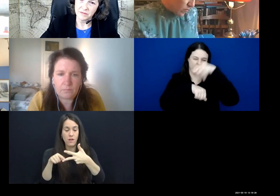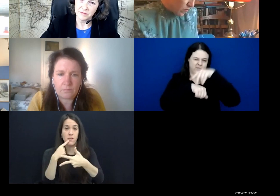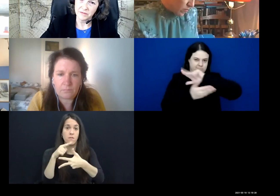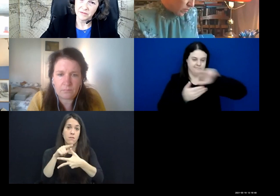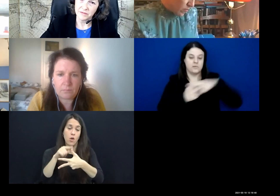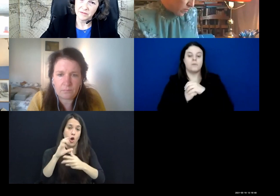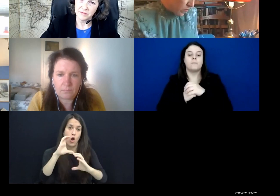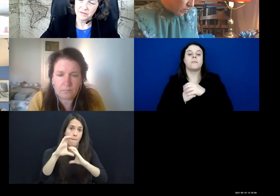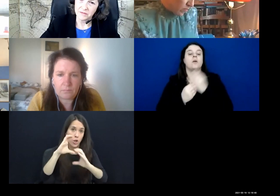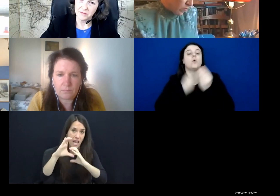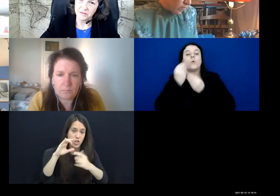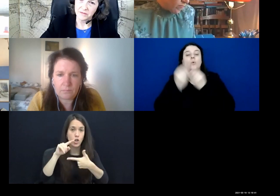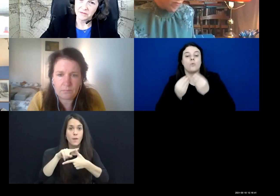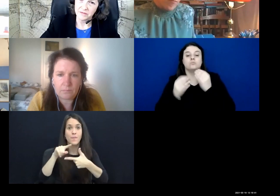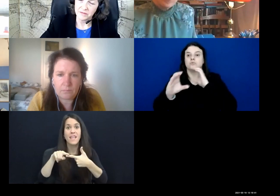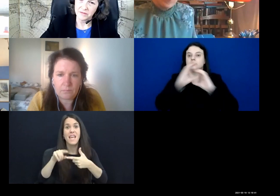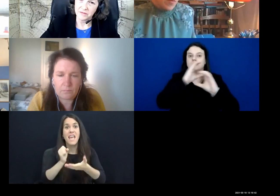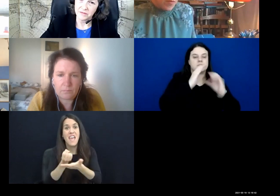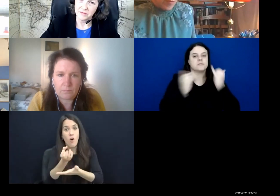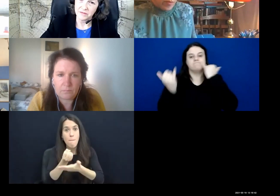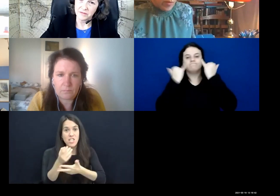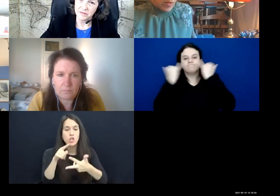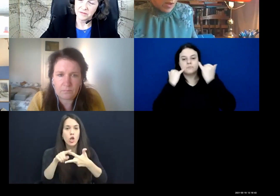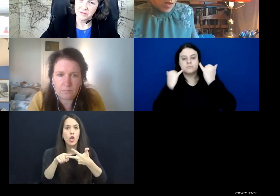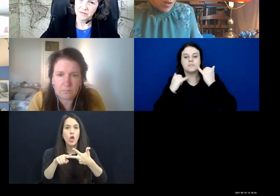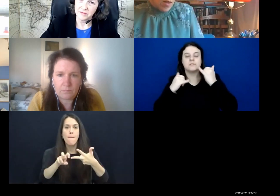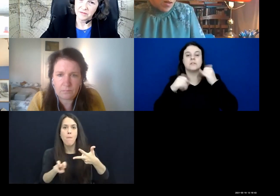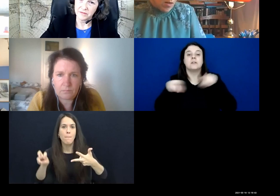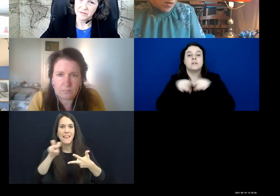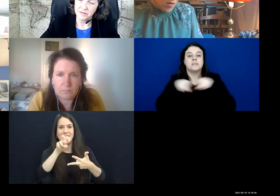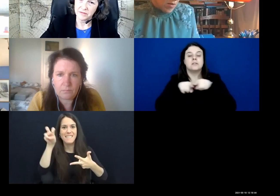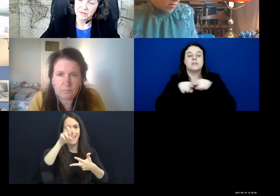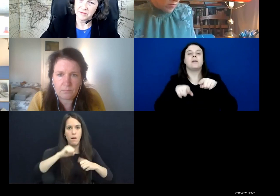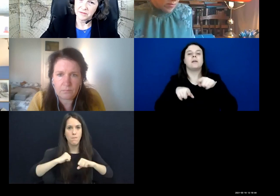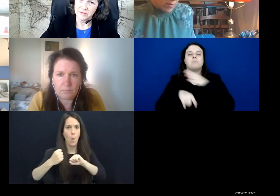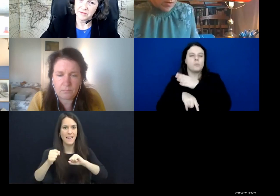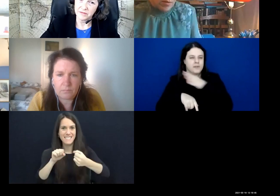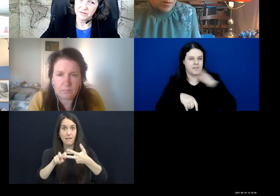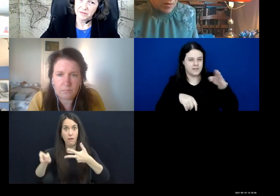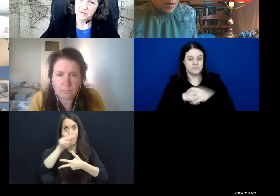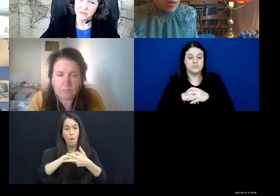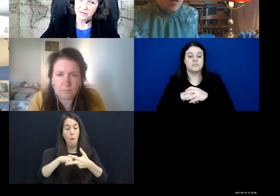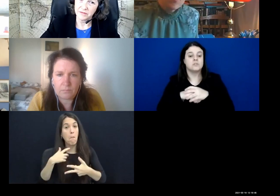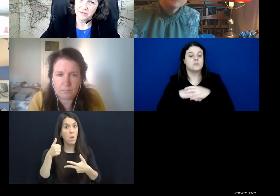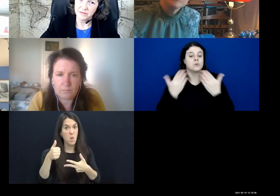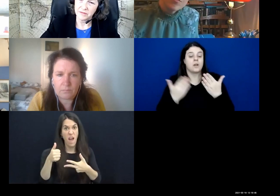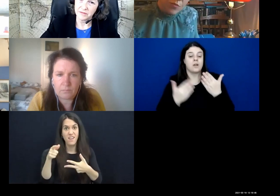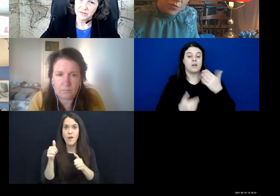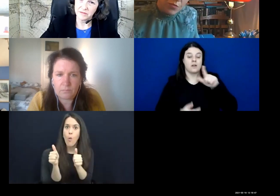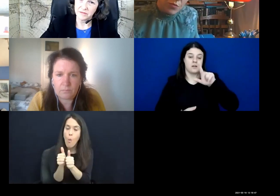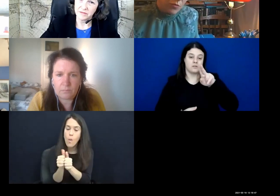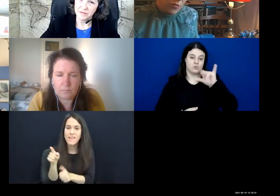communication, information, and mobility, and those three rights. And my colleague was